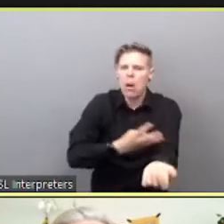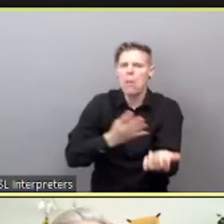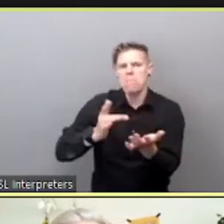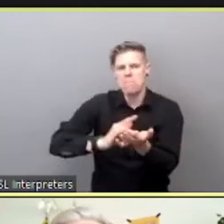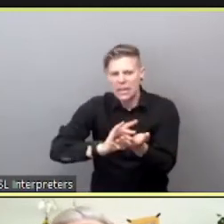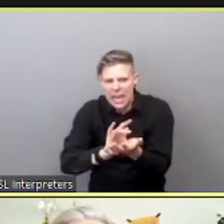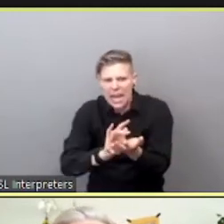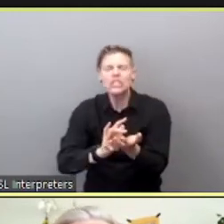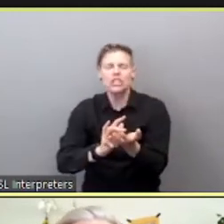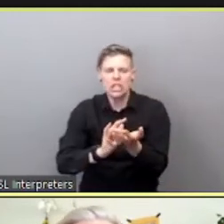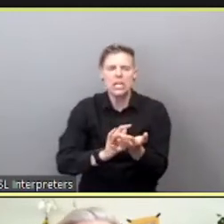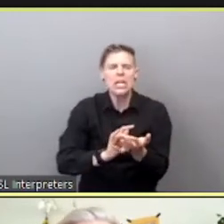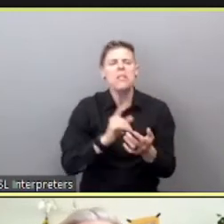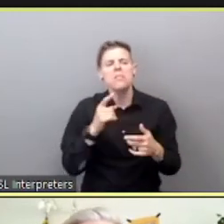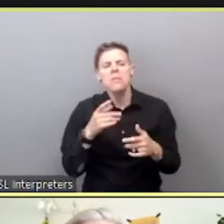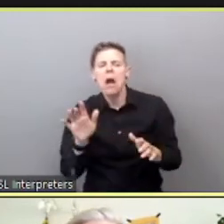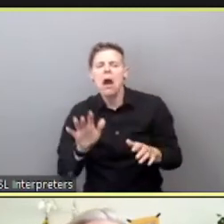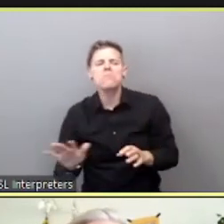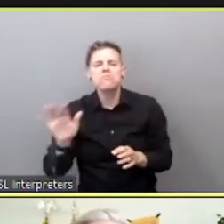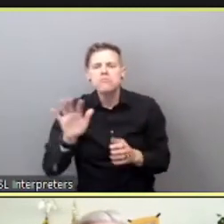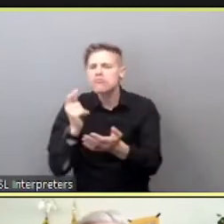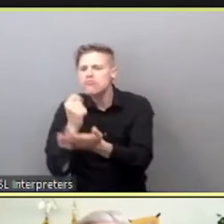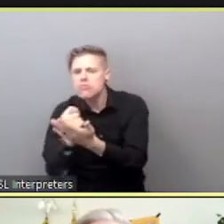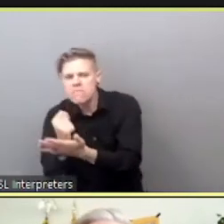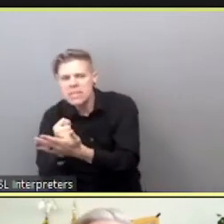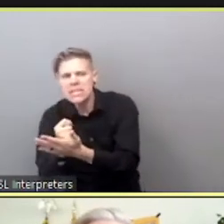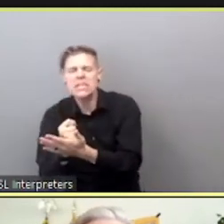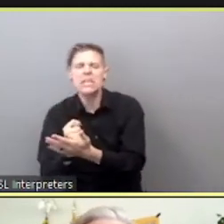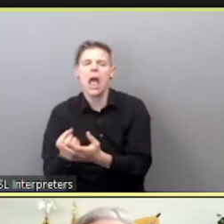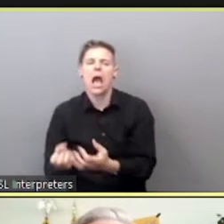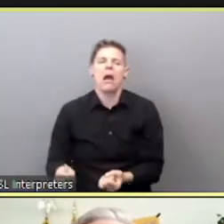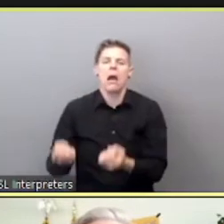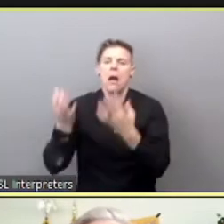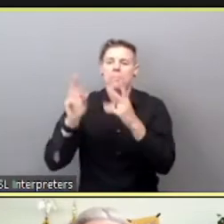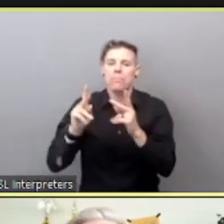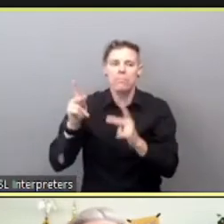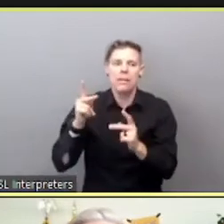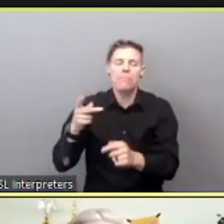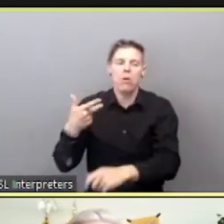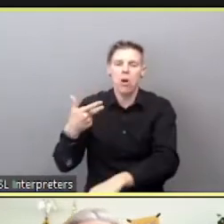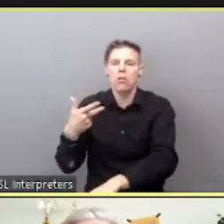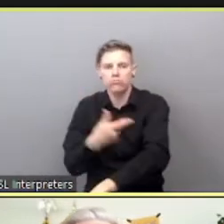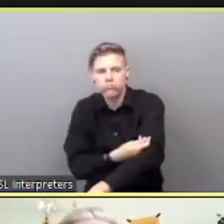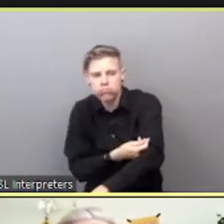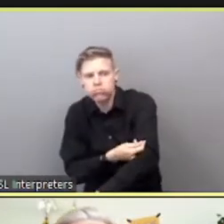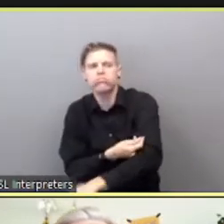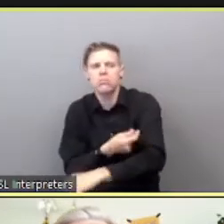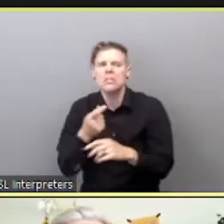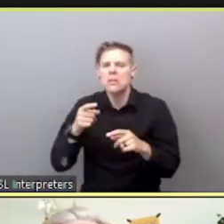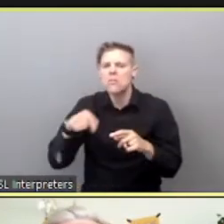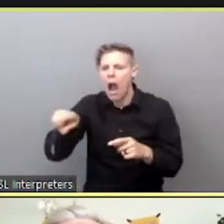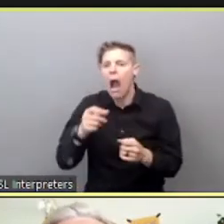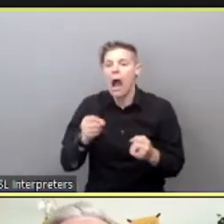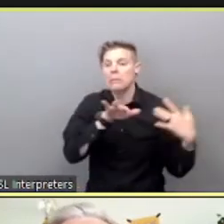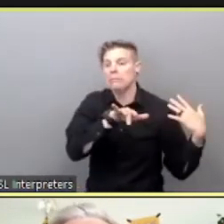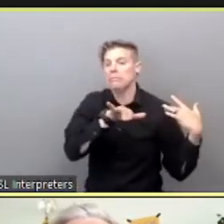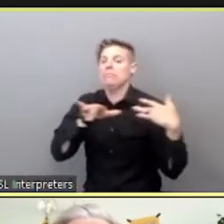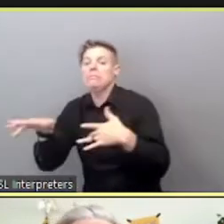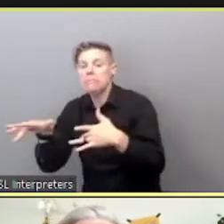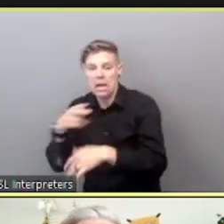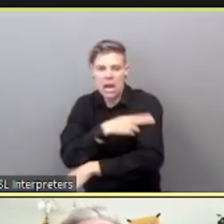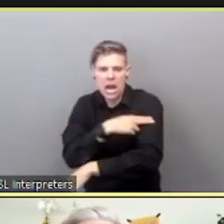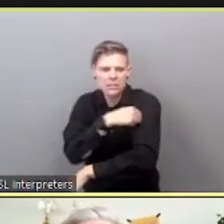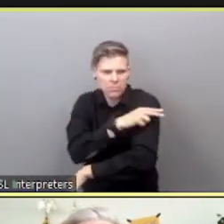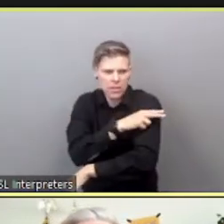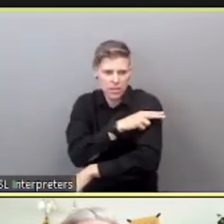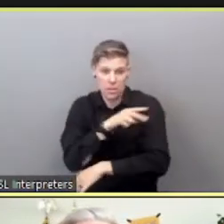vary almost directly with the number of patients. And the treatments are the number of actual treatments. So an individual case, I think